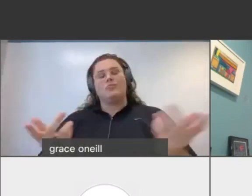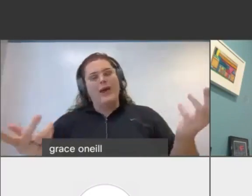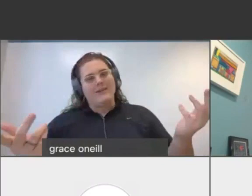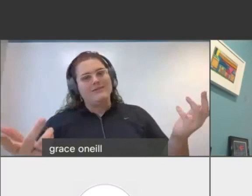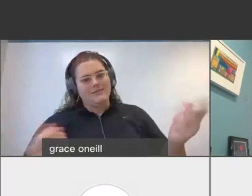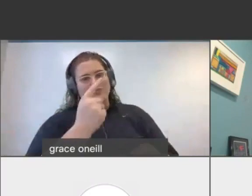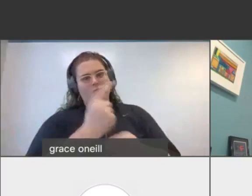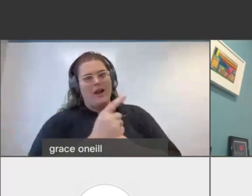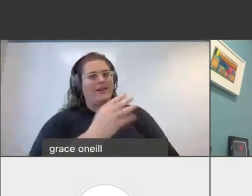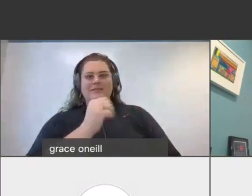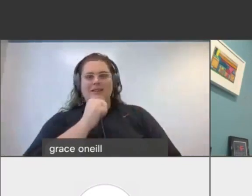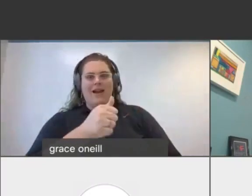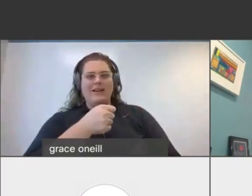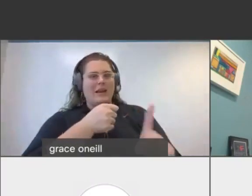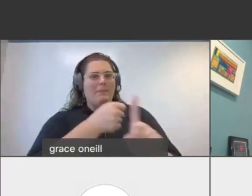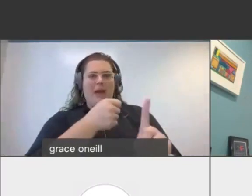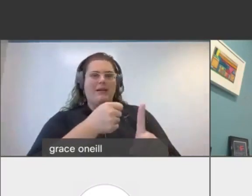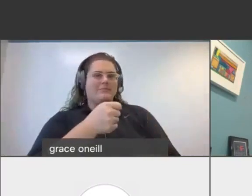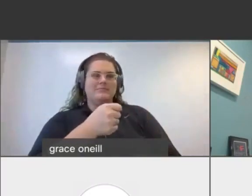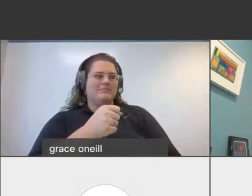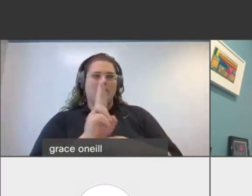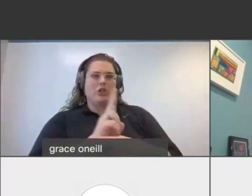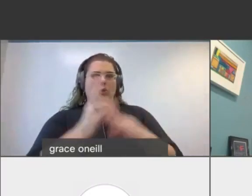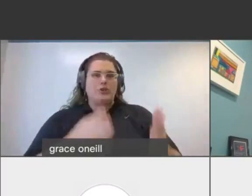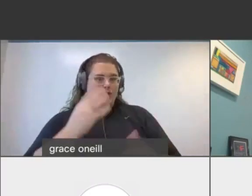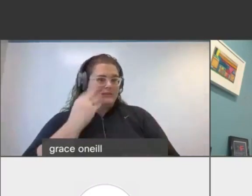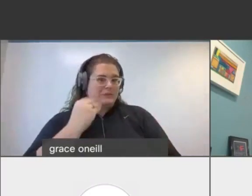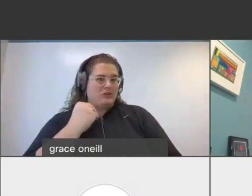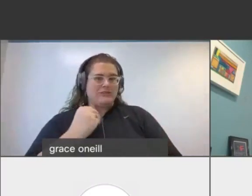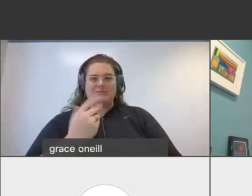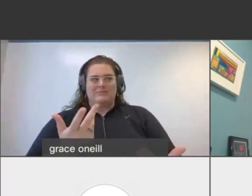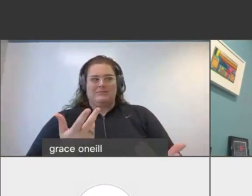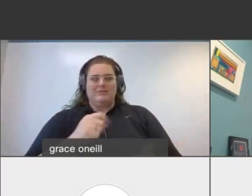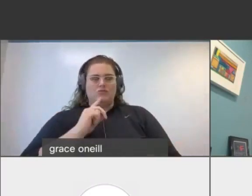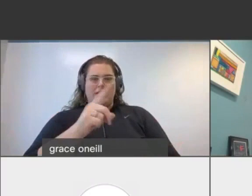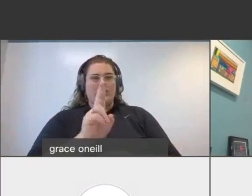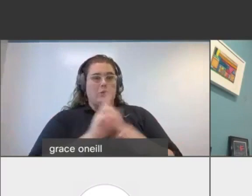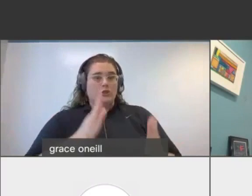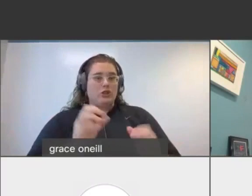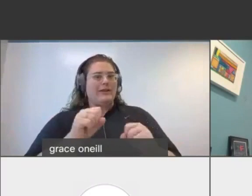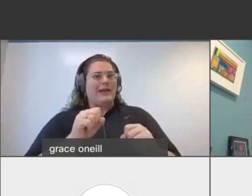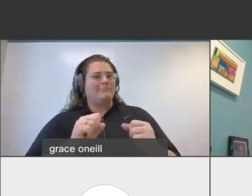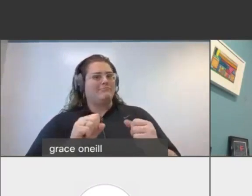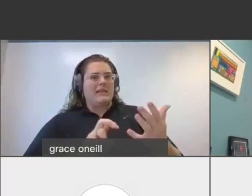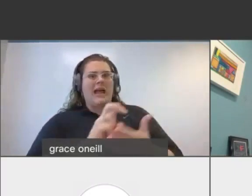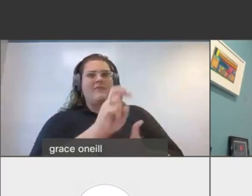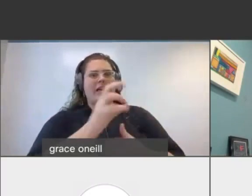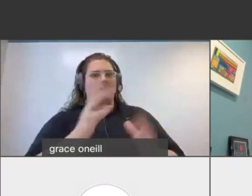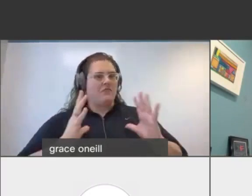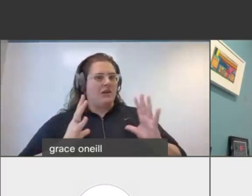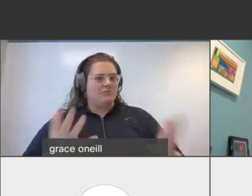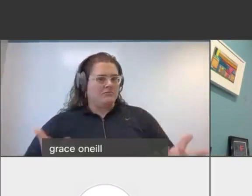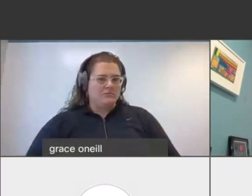of what a user will need to know about as they're going through it. I mean, everything from your sign